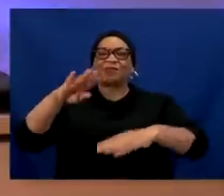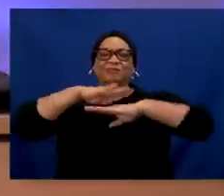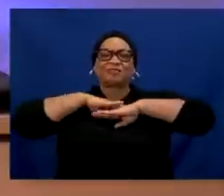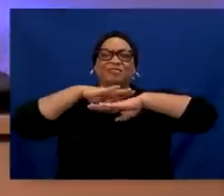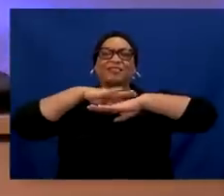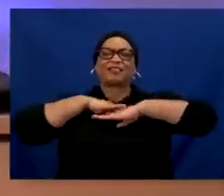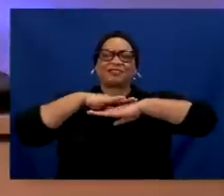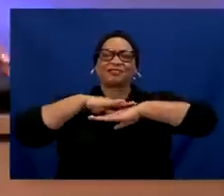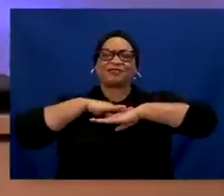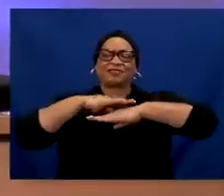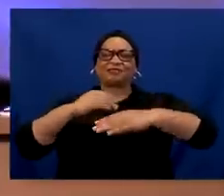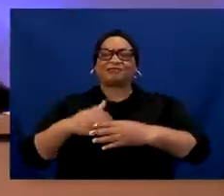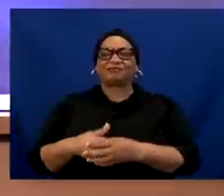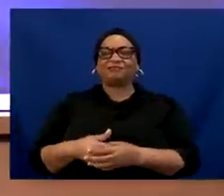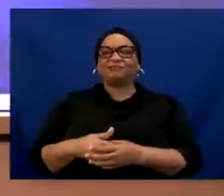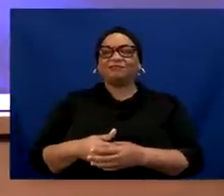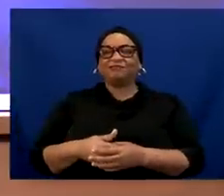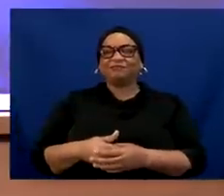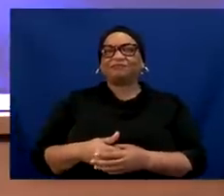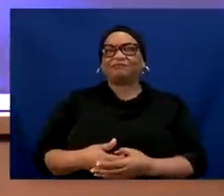satisfied.